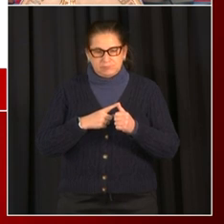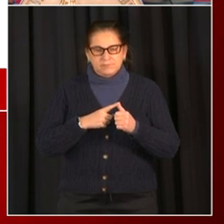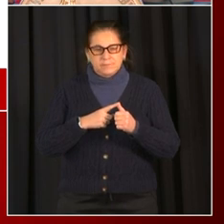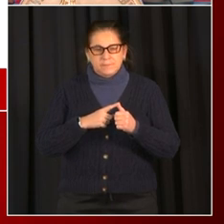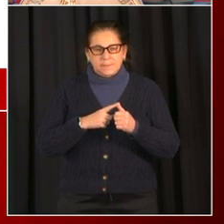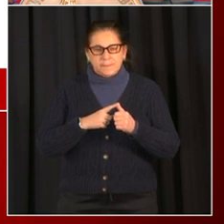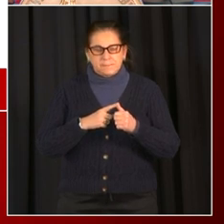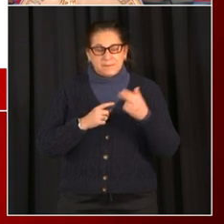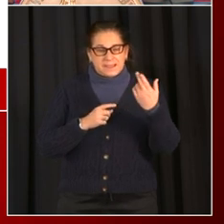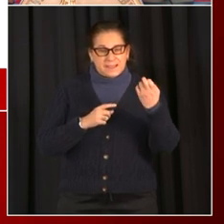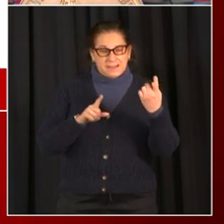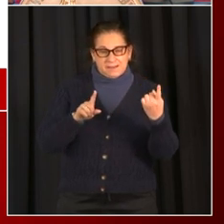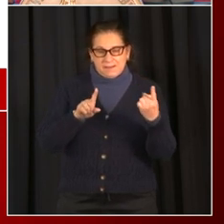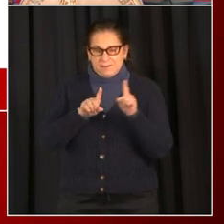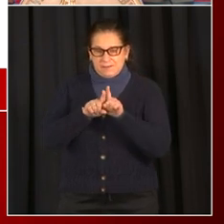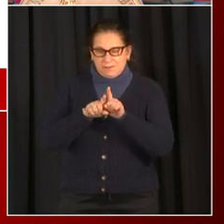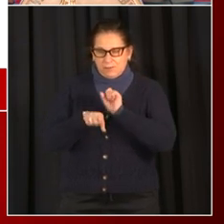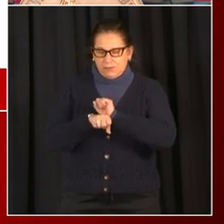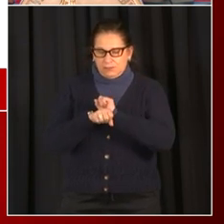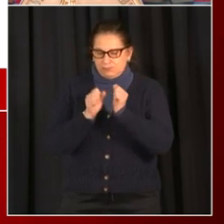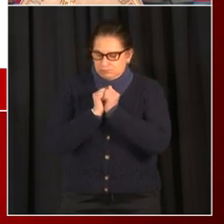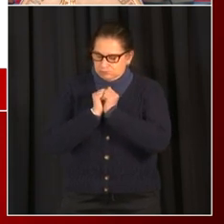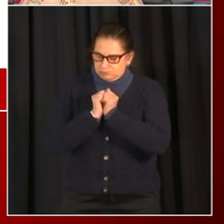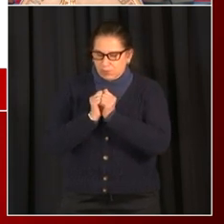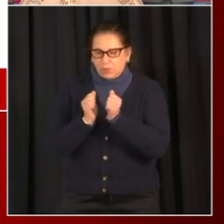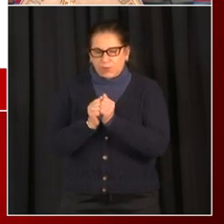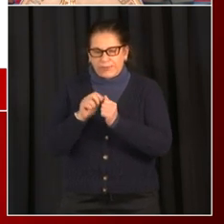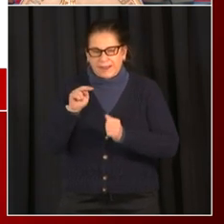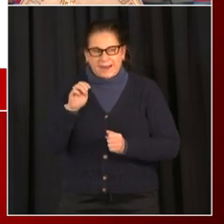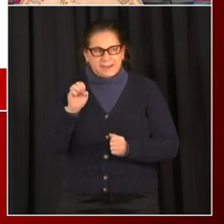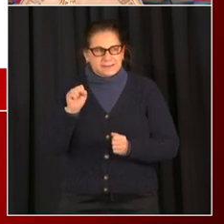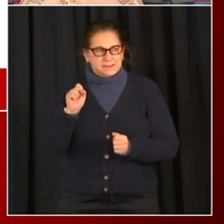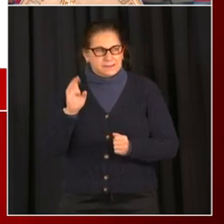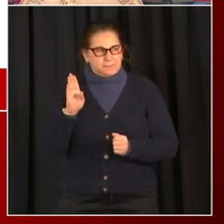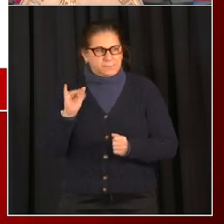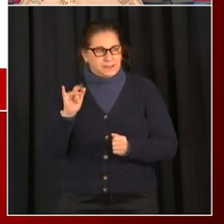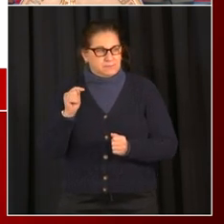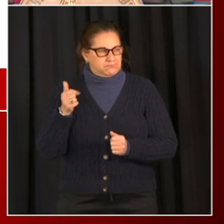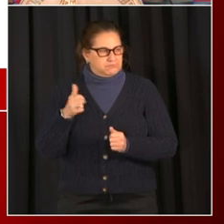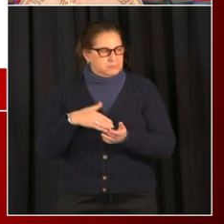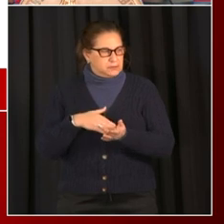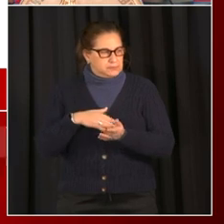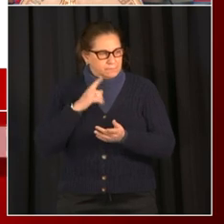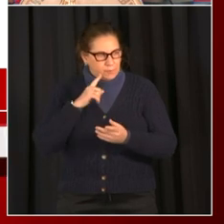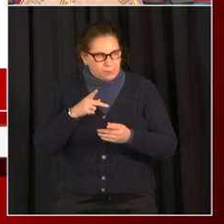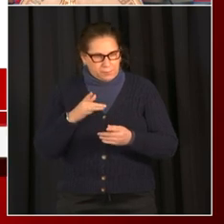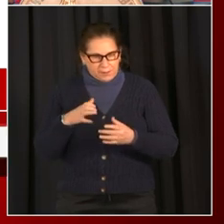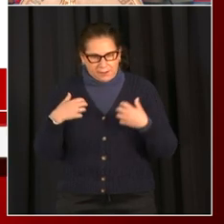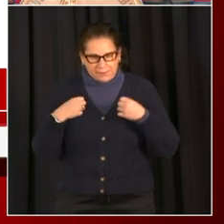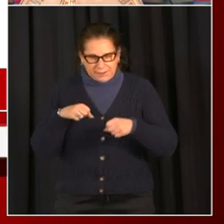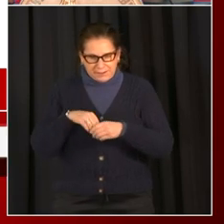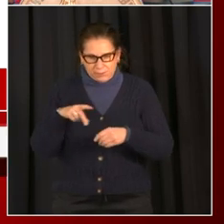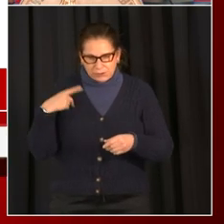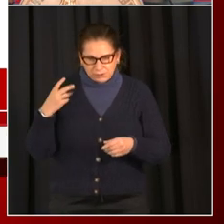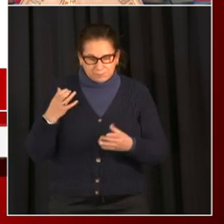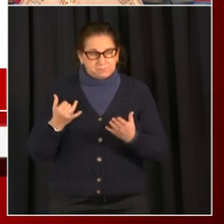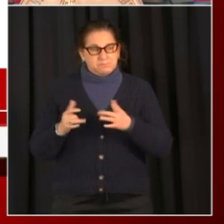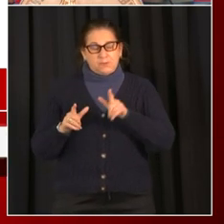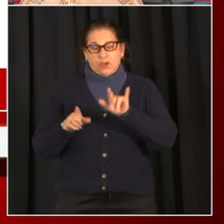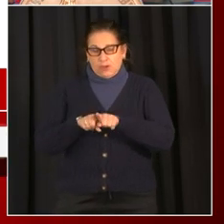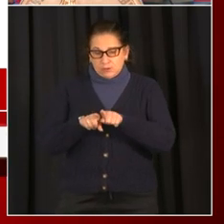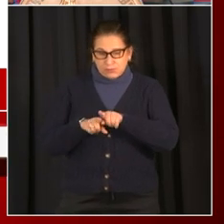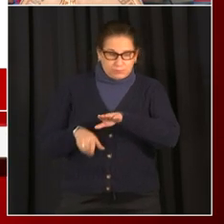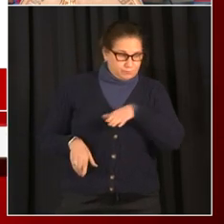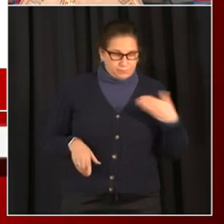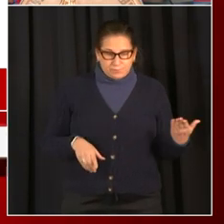Nesbitt on the district's vaccination plan. I'm also joined by the Deputy Mayor John Falchicchio of DMPED